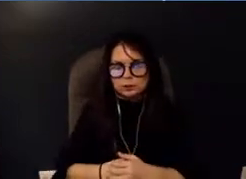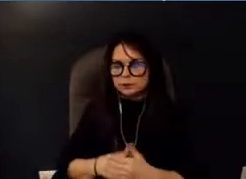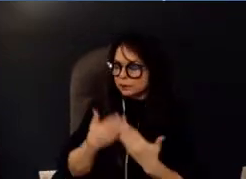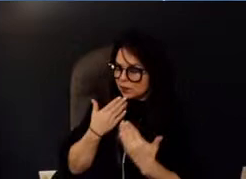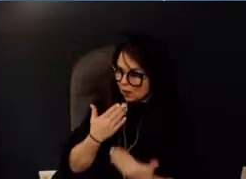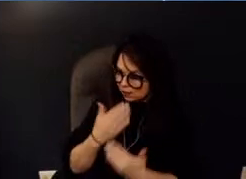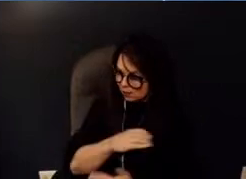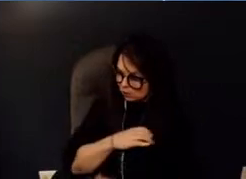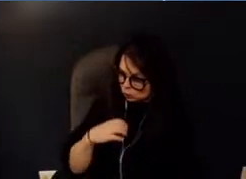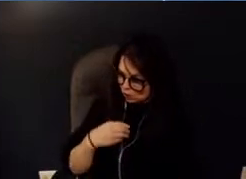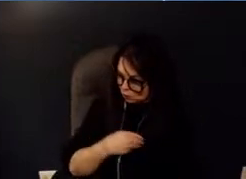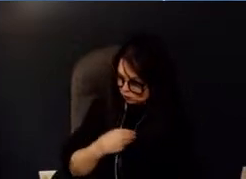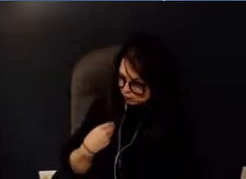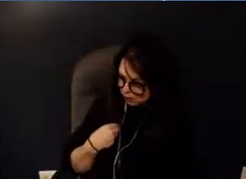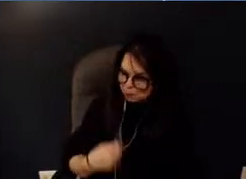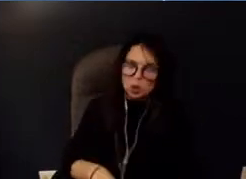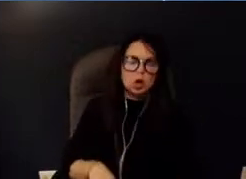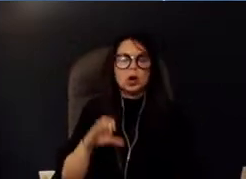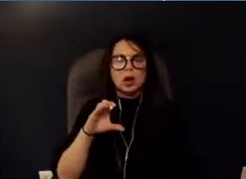Cunningham.